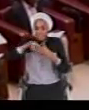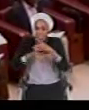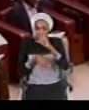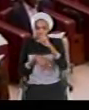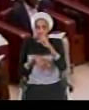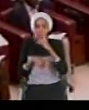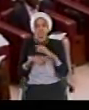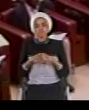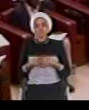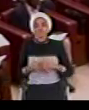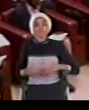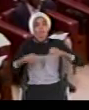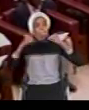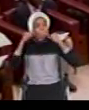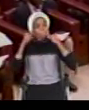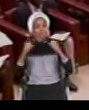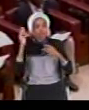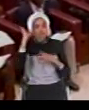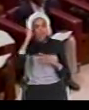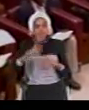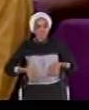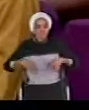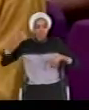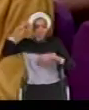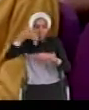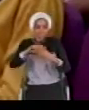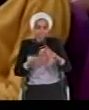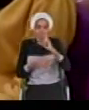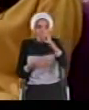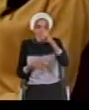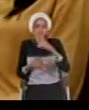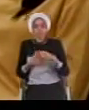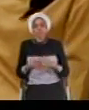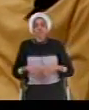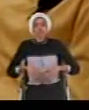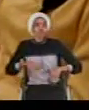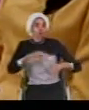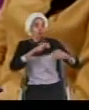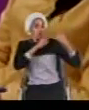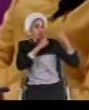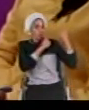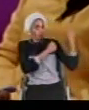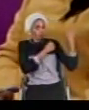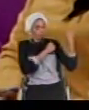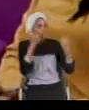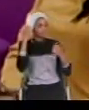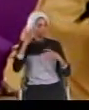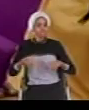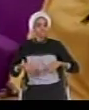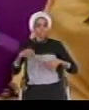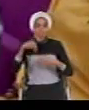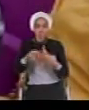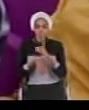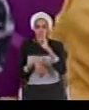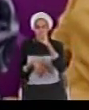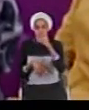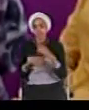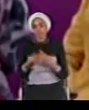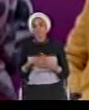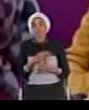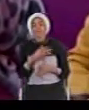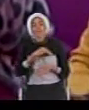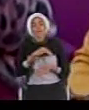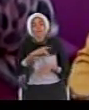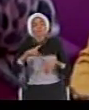you. Power will live on the inside of you. Courage will live on the inside of you. And when